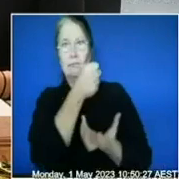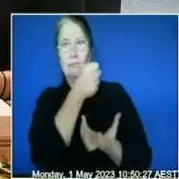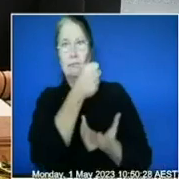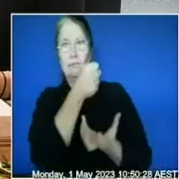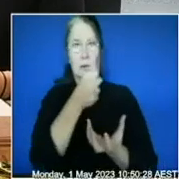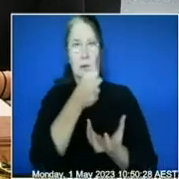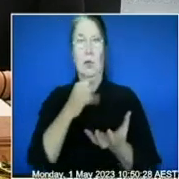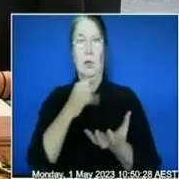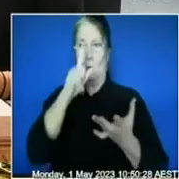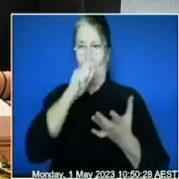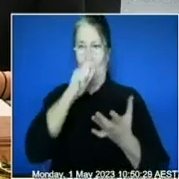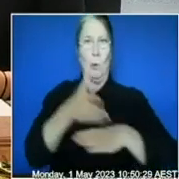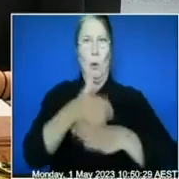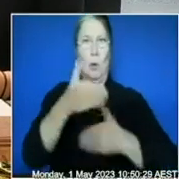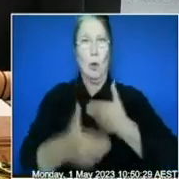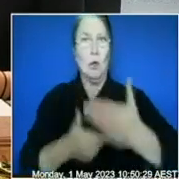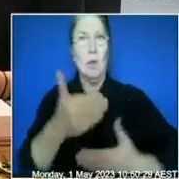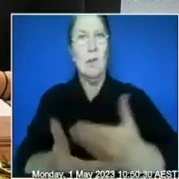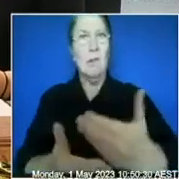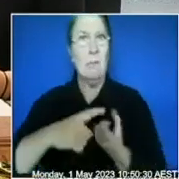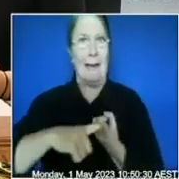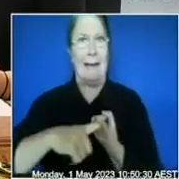always been planned to make a decision at that time.